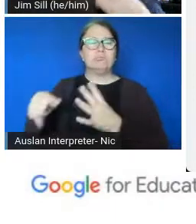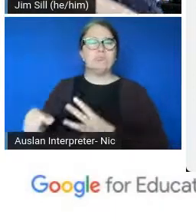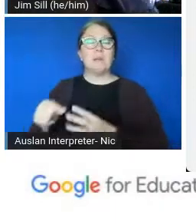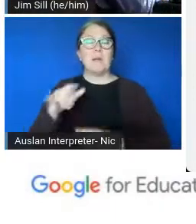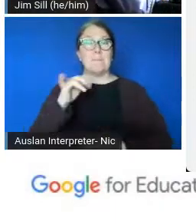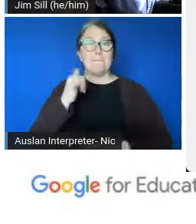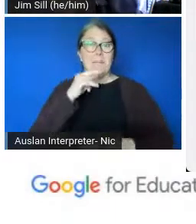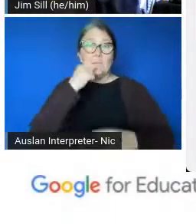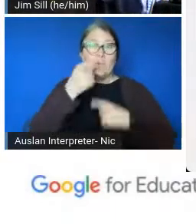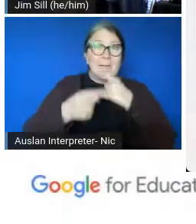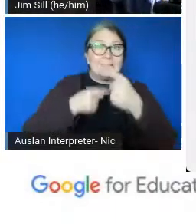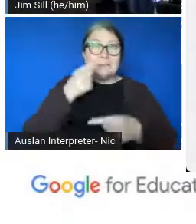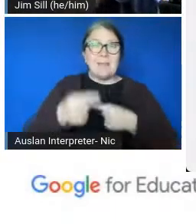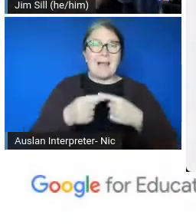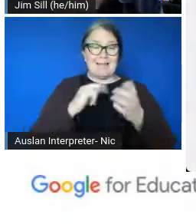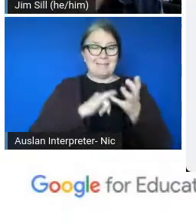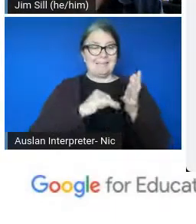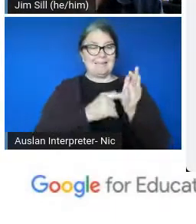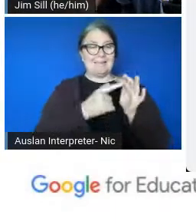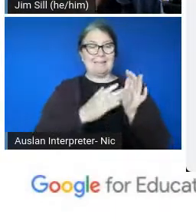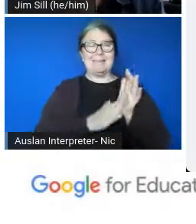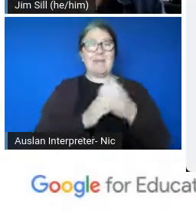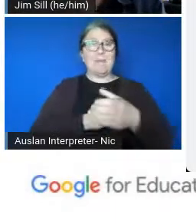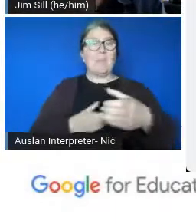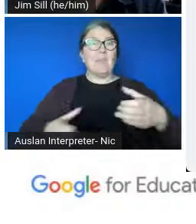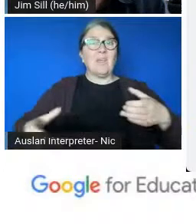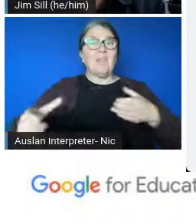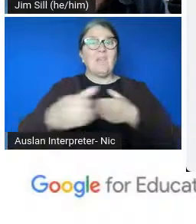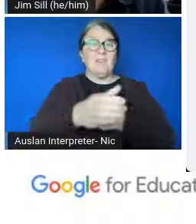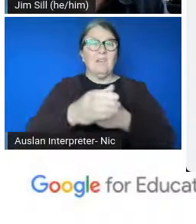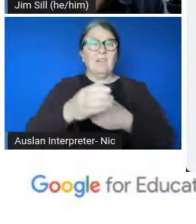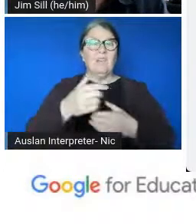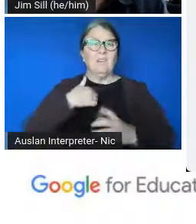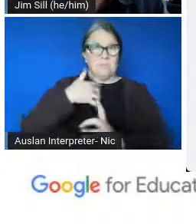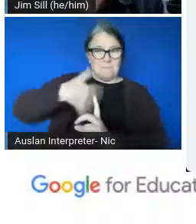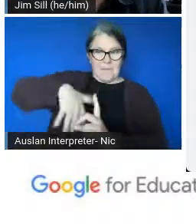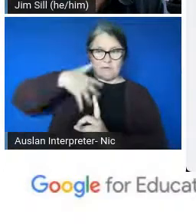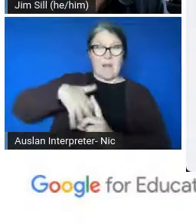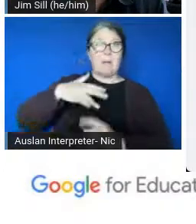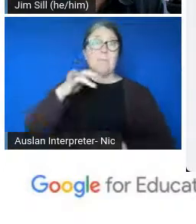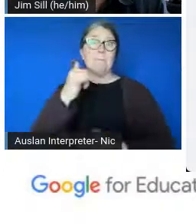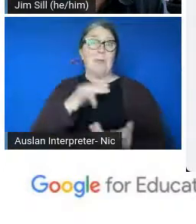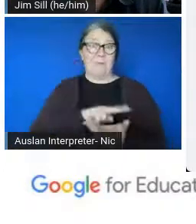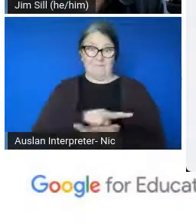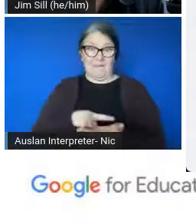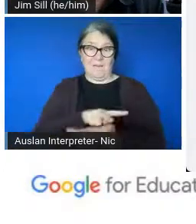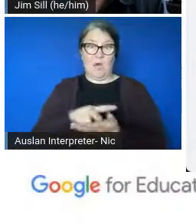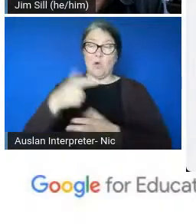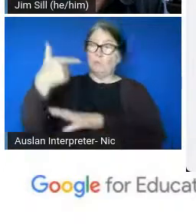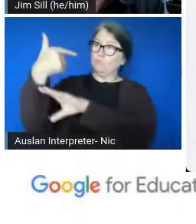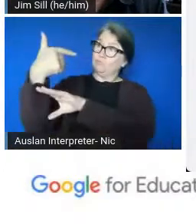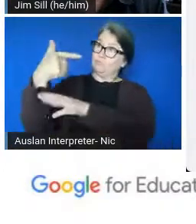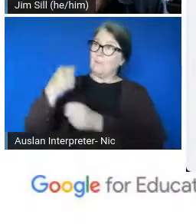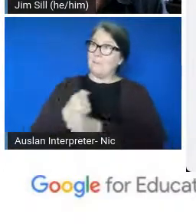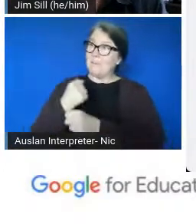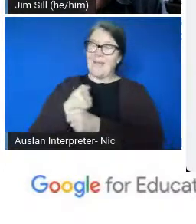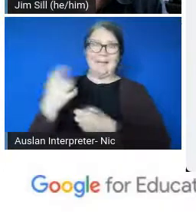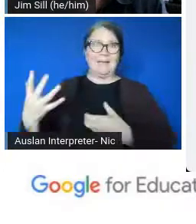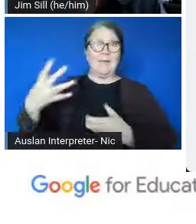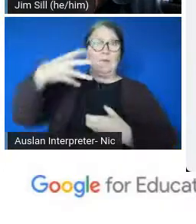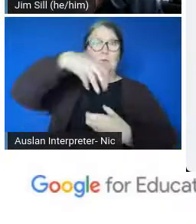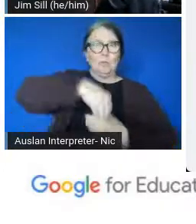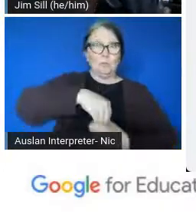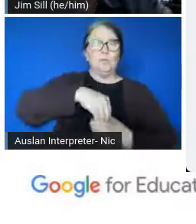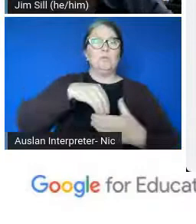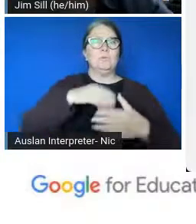background in that. They might even do it as a video and embed the video in the website as well. So the great